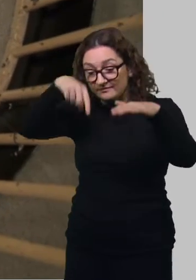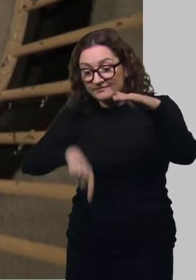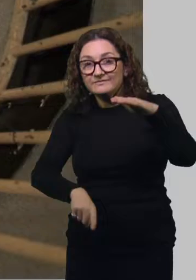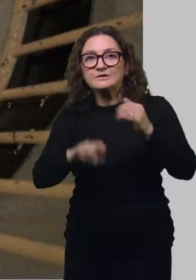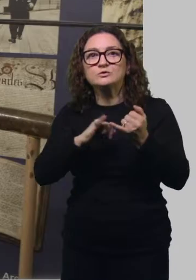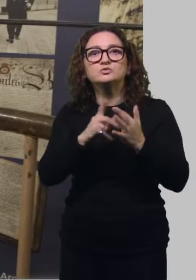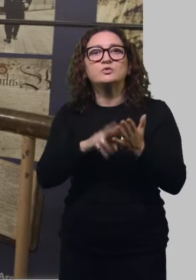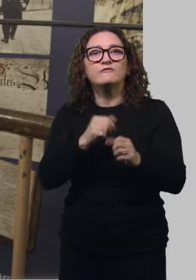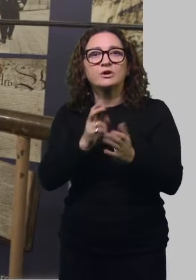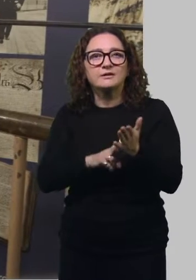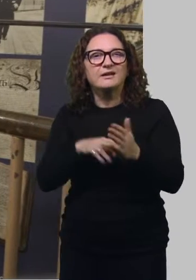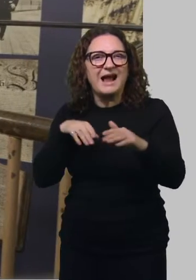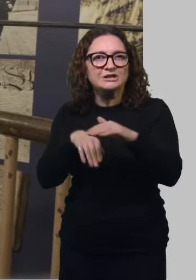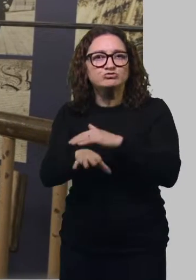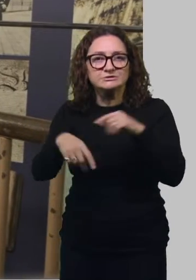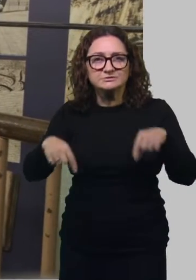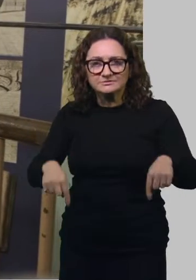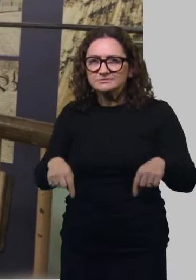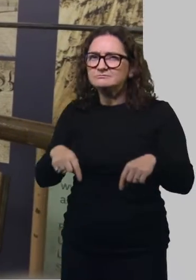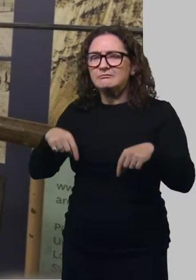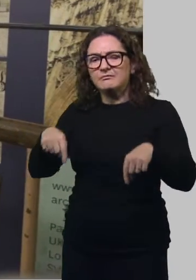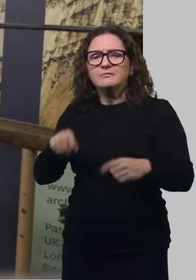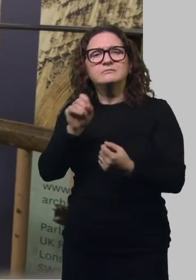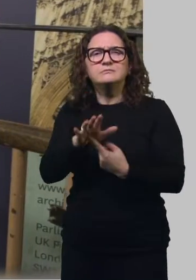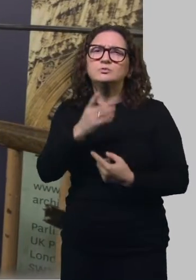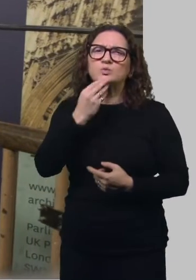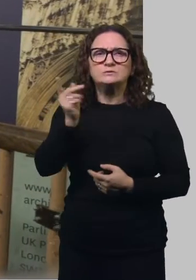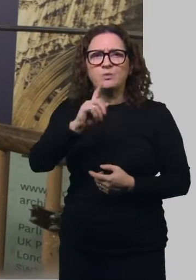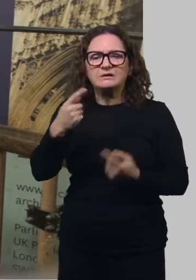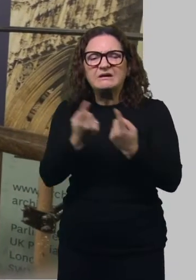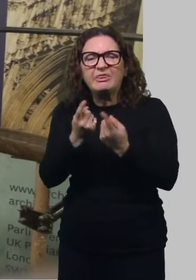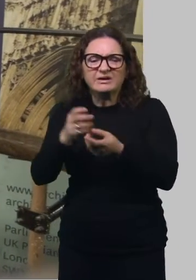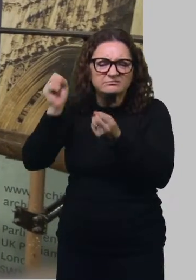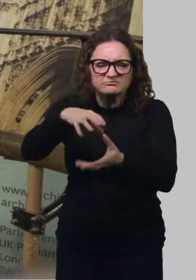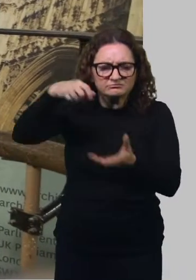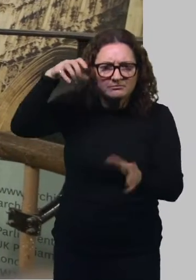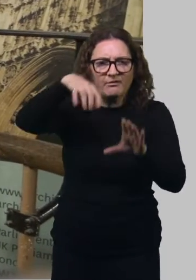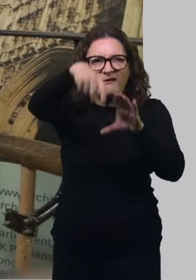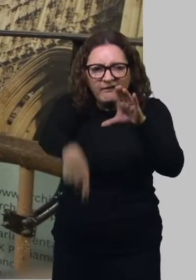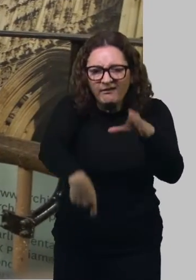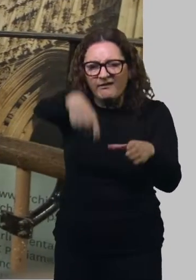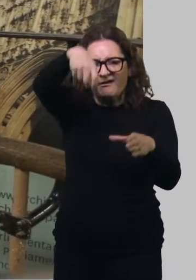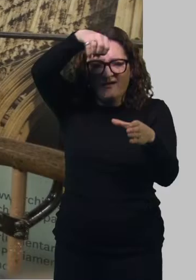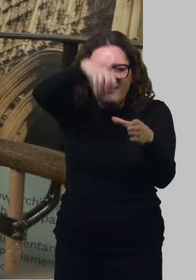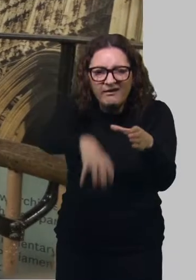the Victoria Tower, which are too big or awkwardly shaped to come in any other way. It's not used for moving